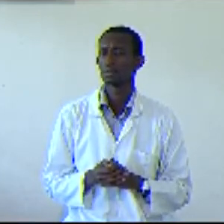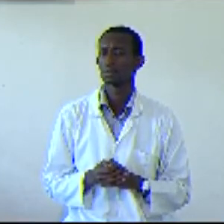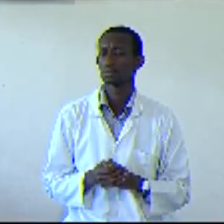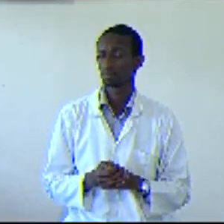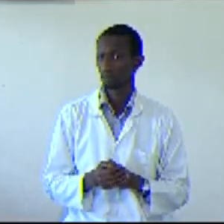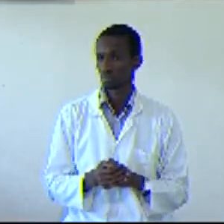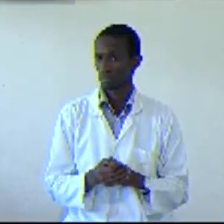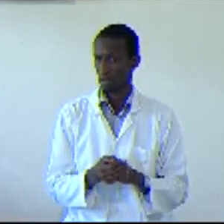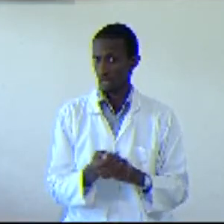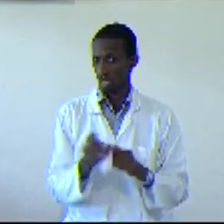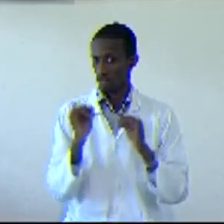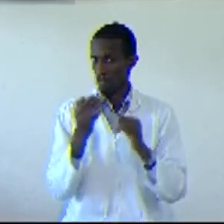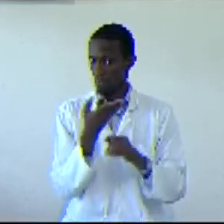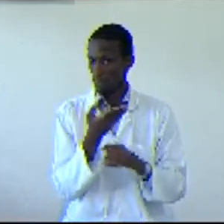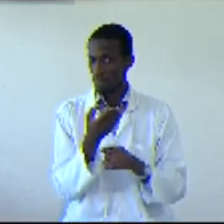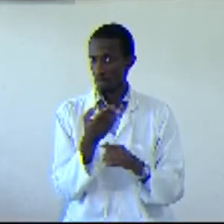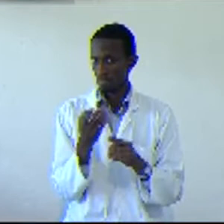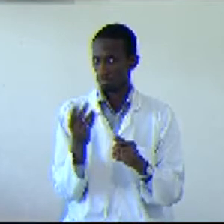the different